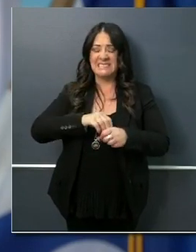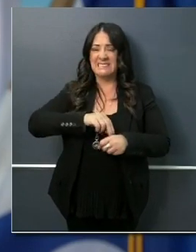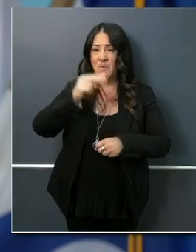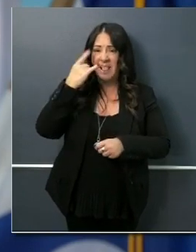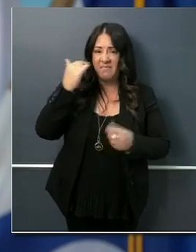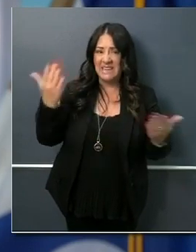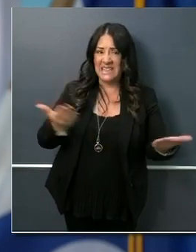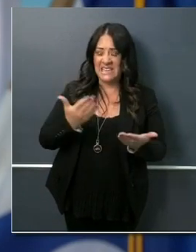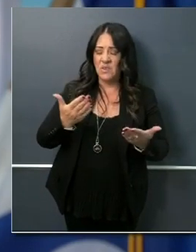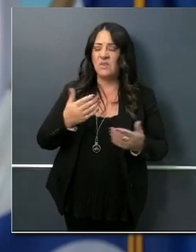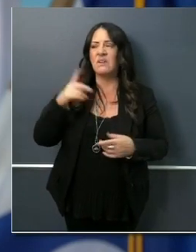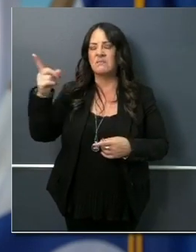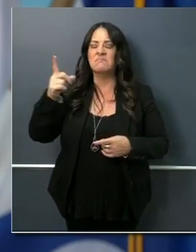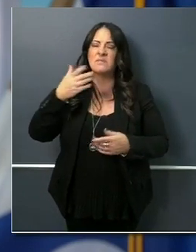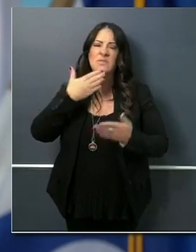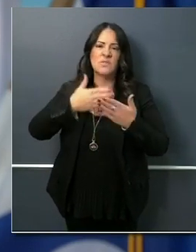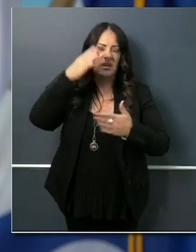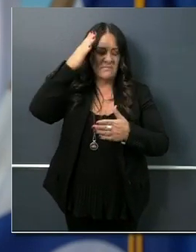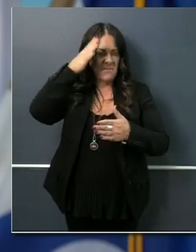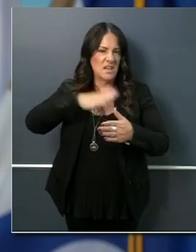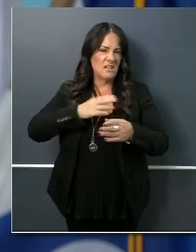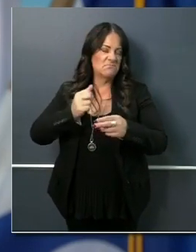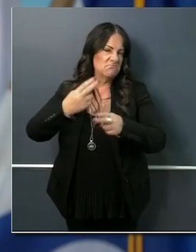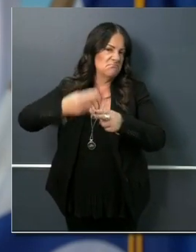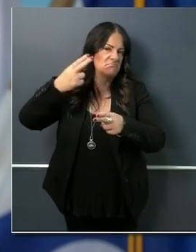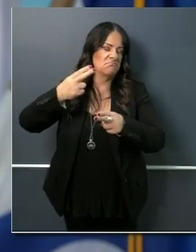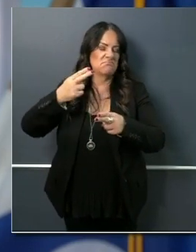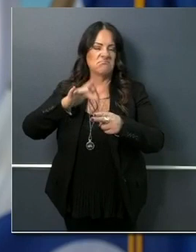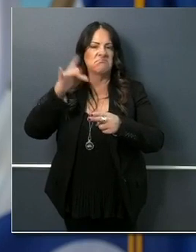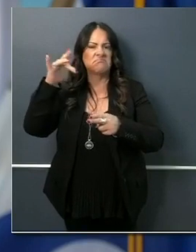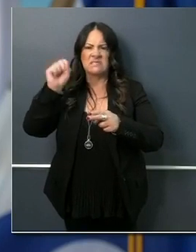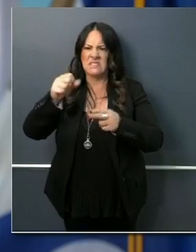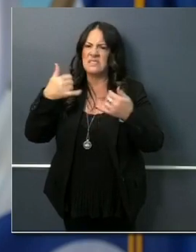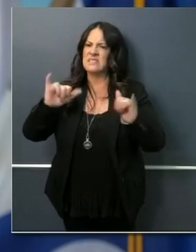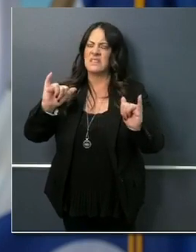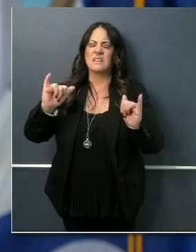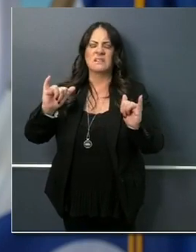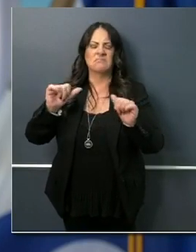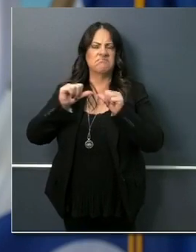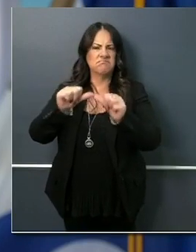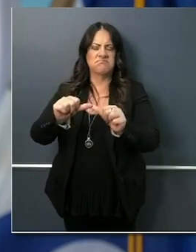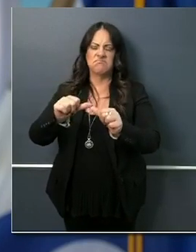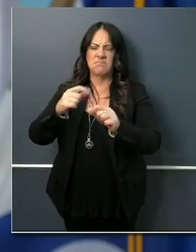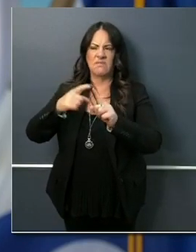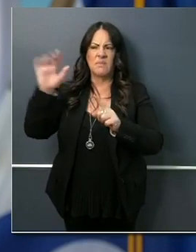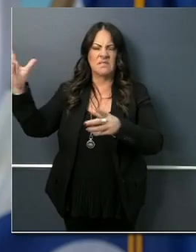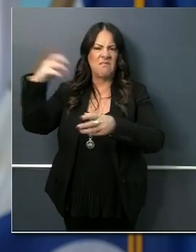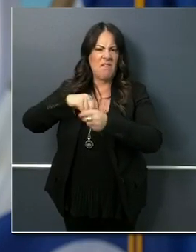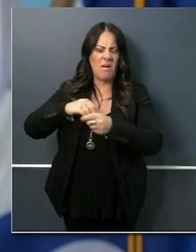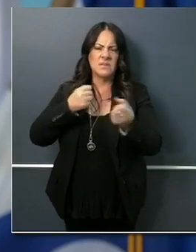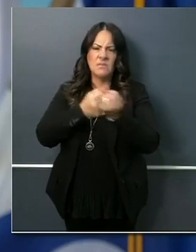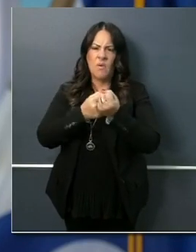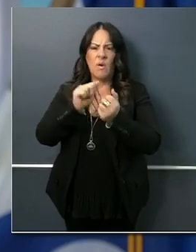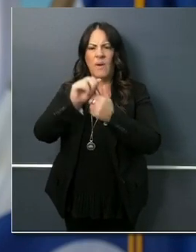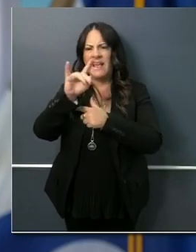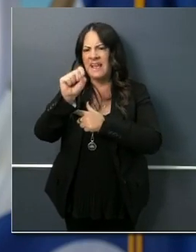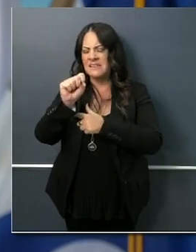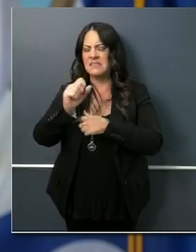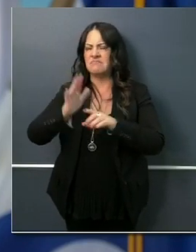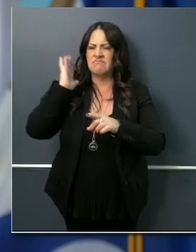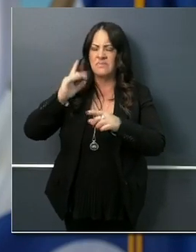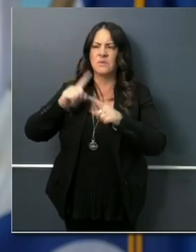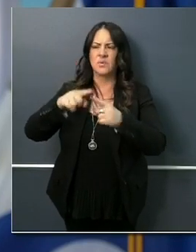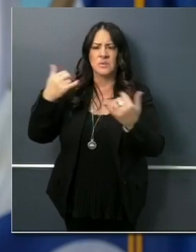integrity, remarkable character then, and continues to be today. Number two, on the issue of collaboration